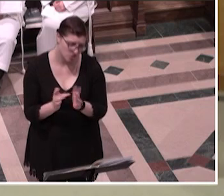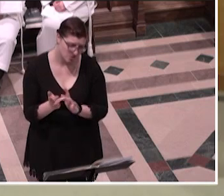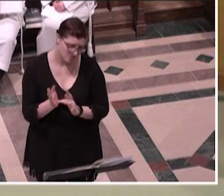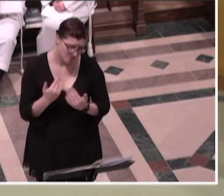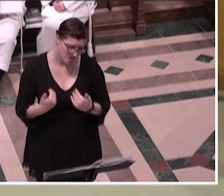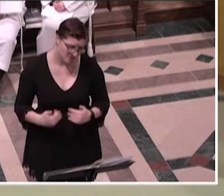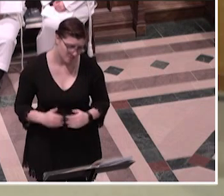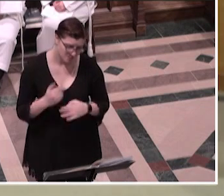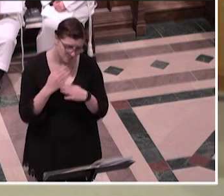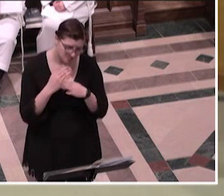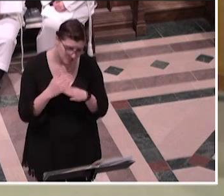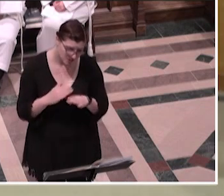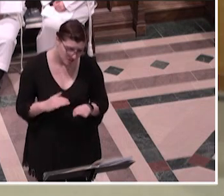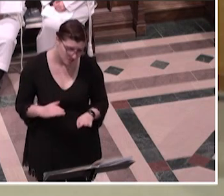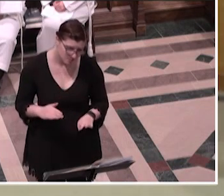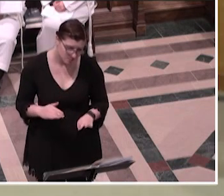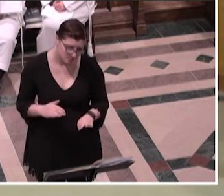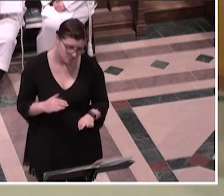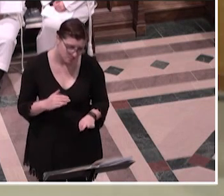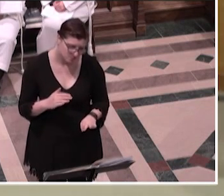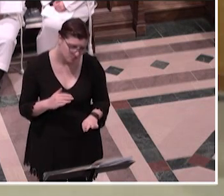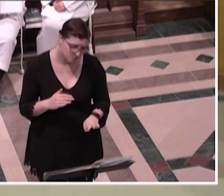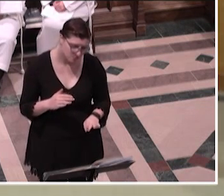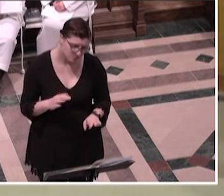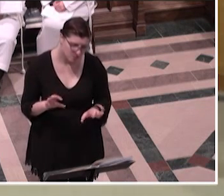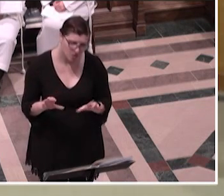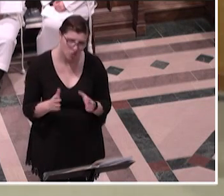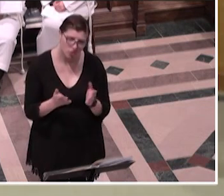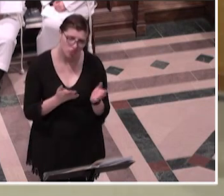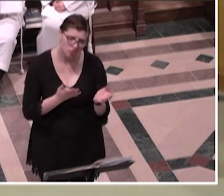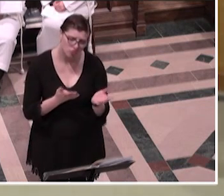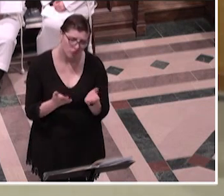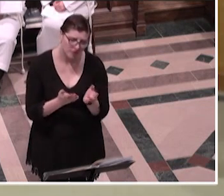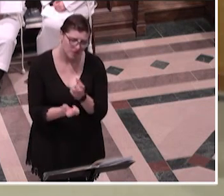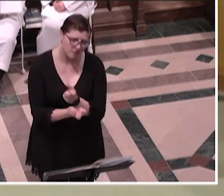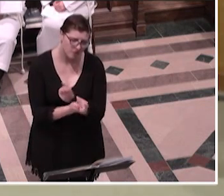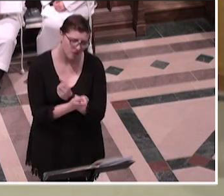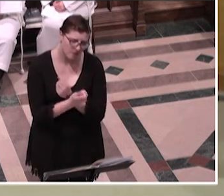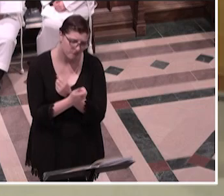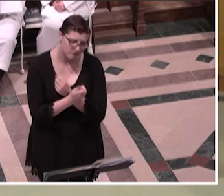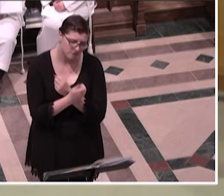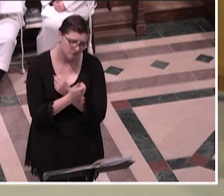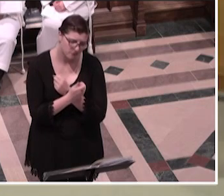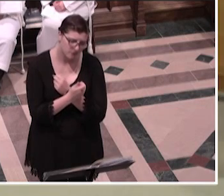Silently, they render a service of love.